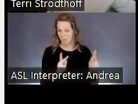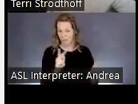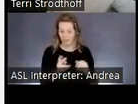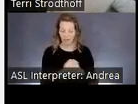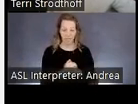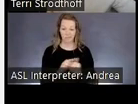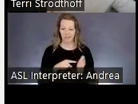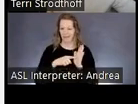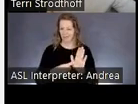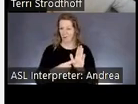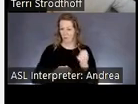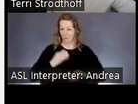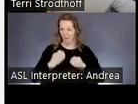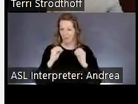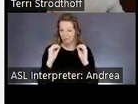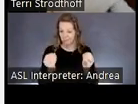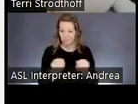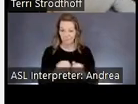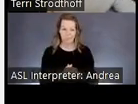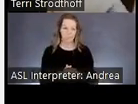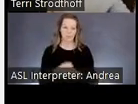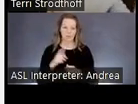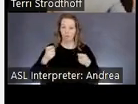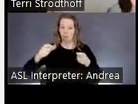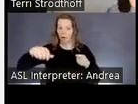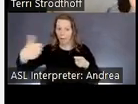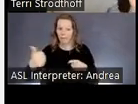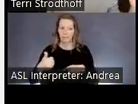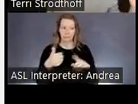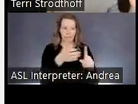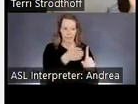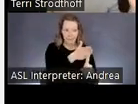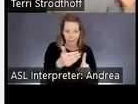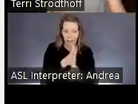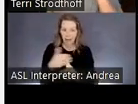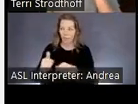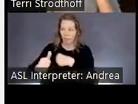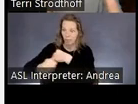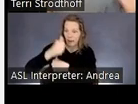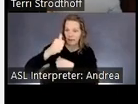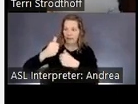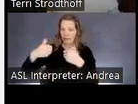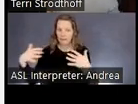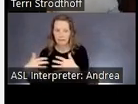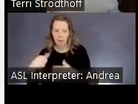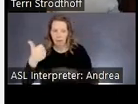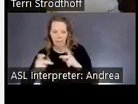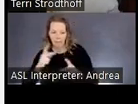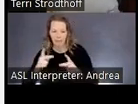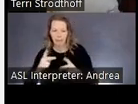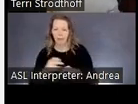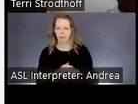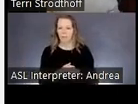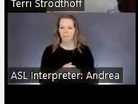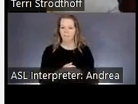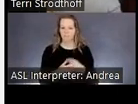others, manipulating and coercion, threats and intimidation. All the ways that we saw in the house that we call the house of abuse,